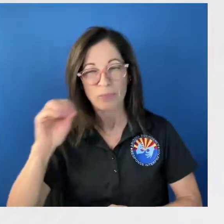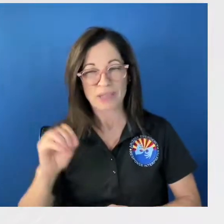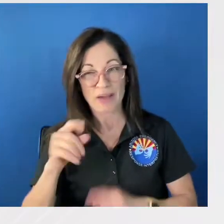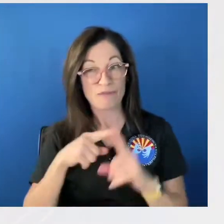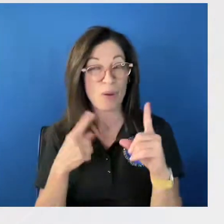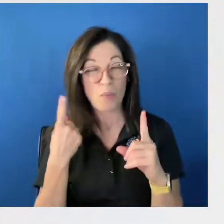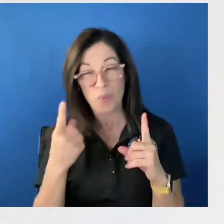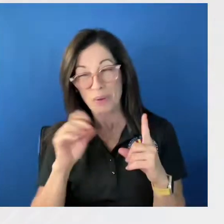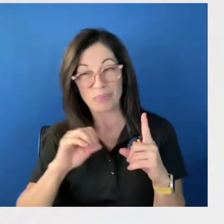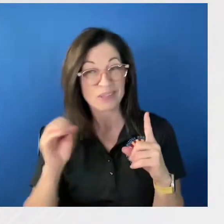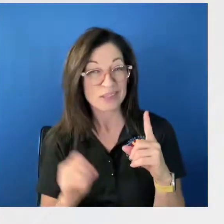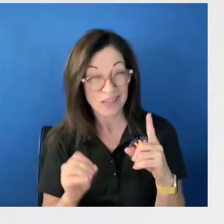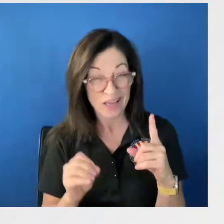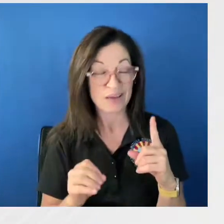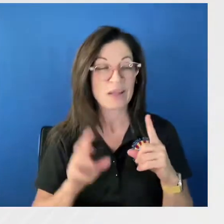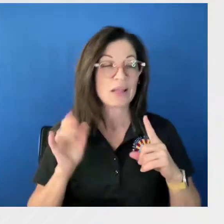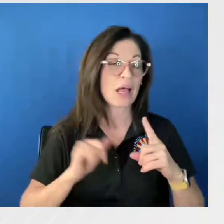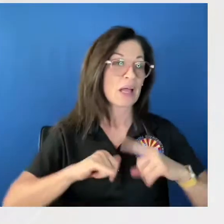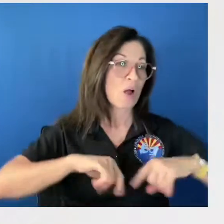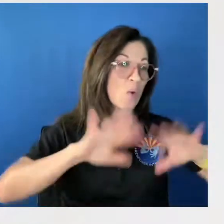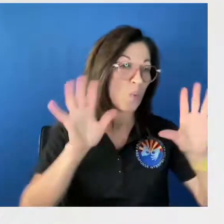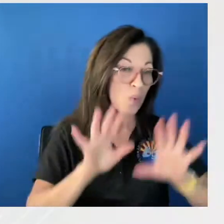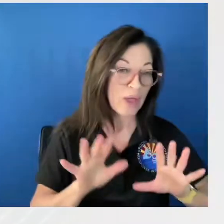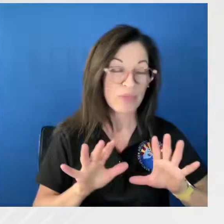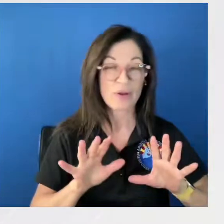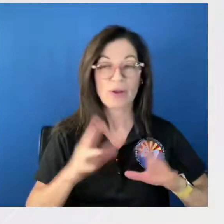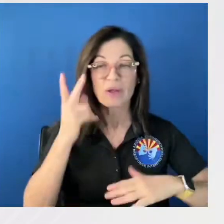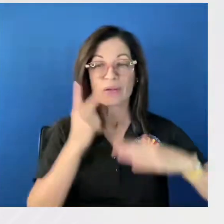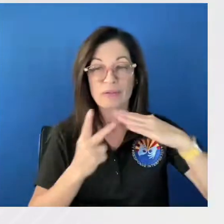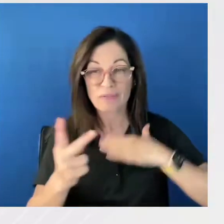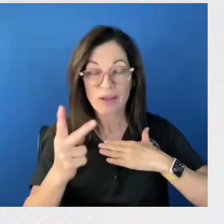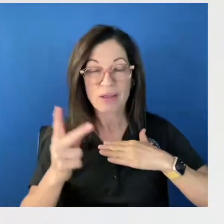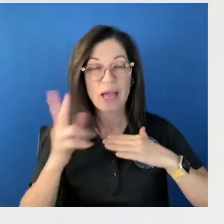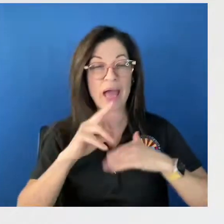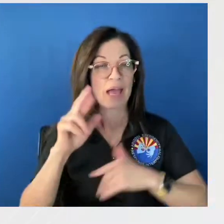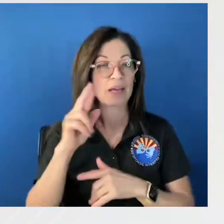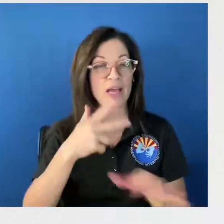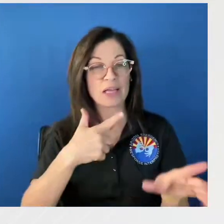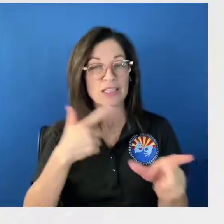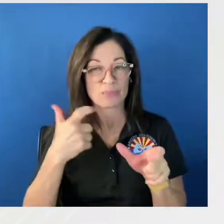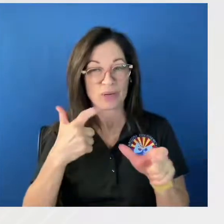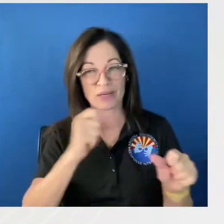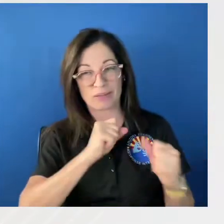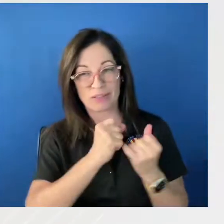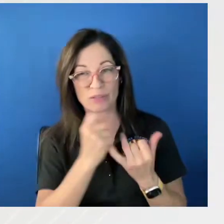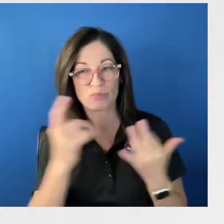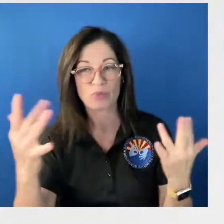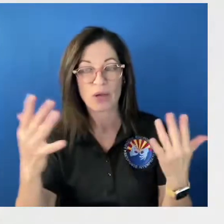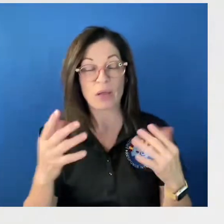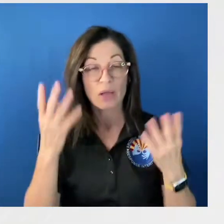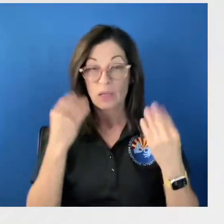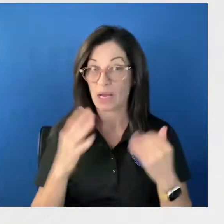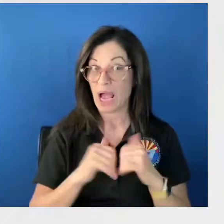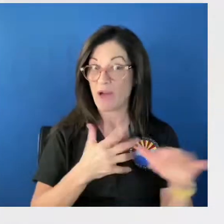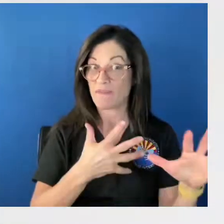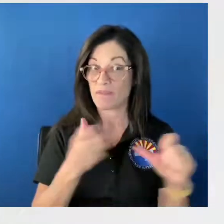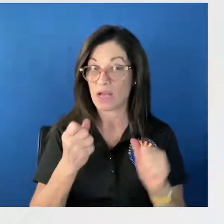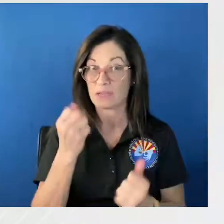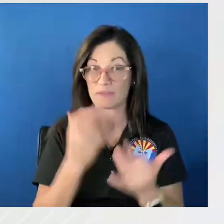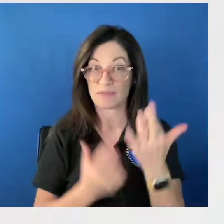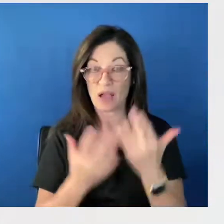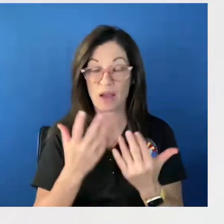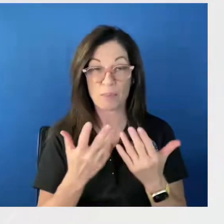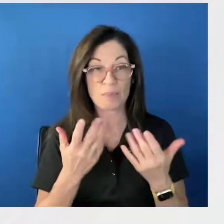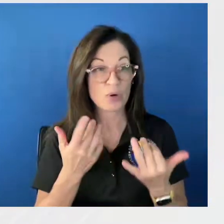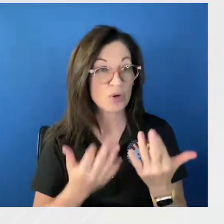when we look at the weather conditions, the forecast, and that rates of spread. To give you some scale of how fast this fire moved, once it